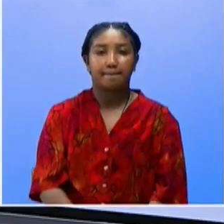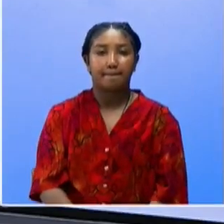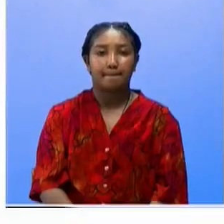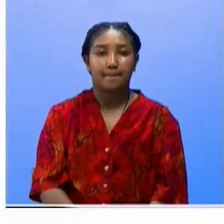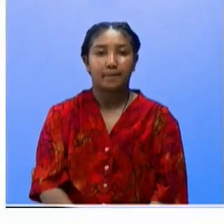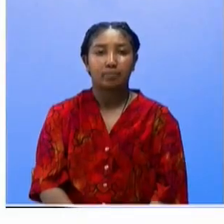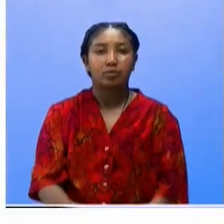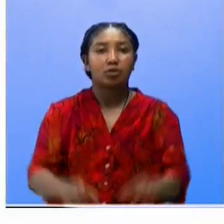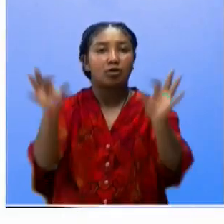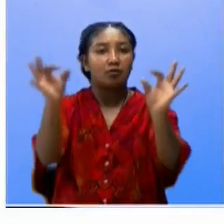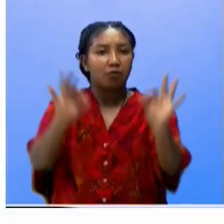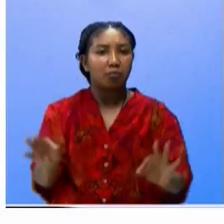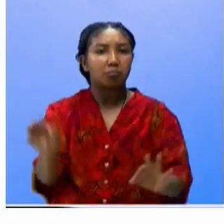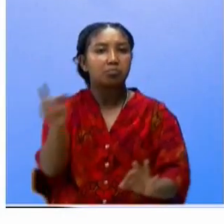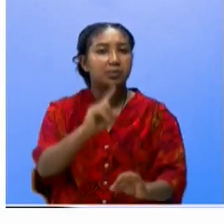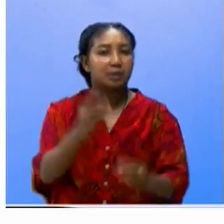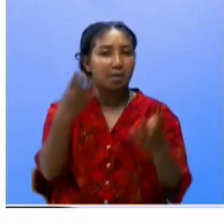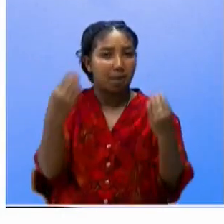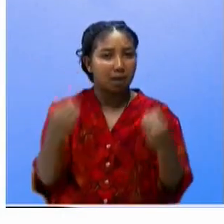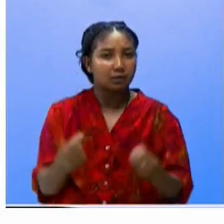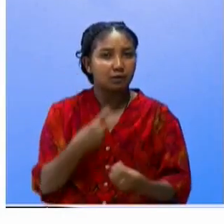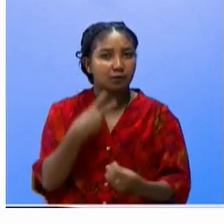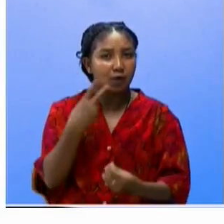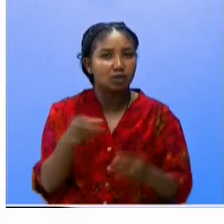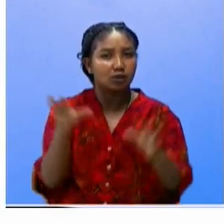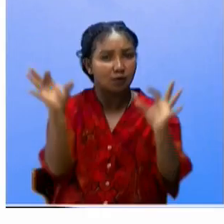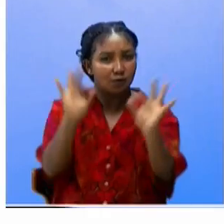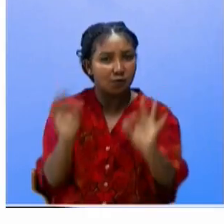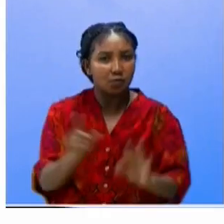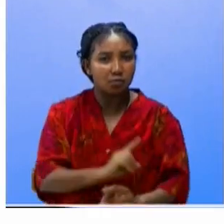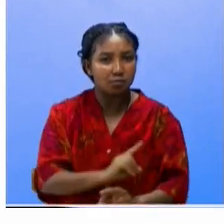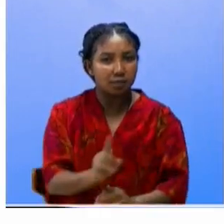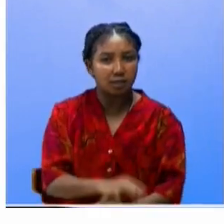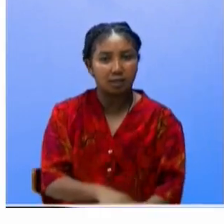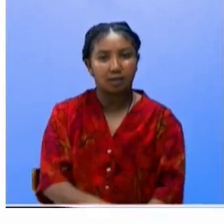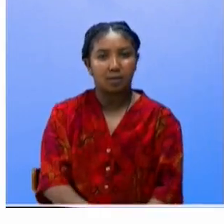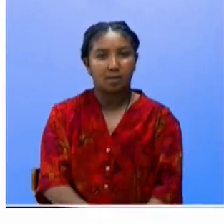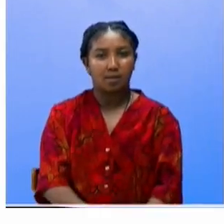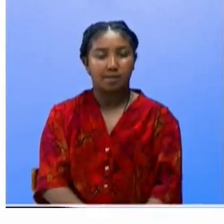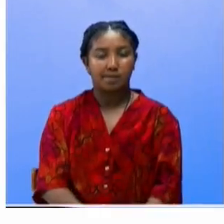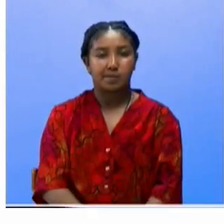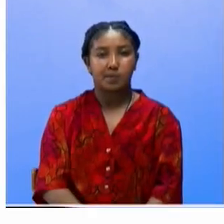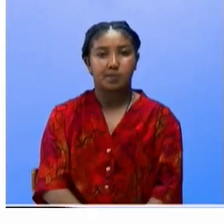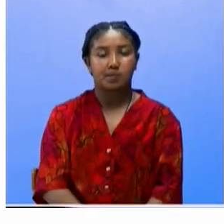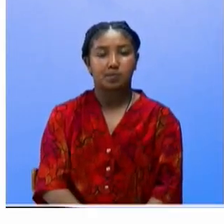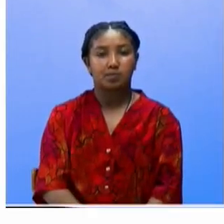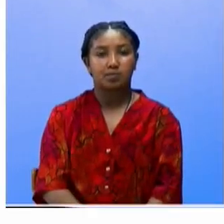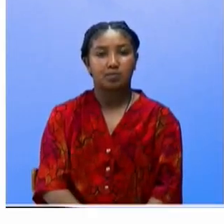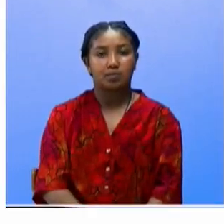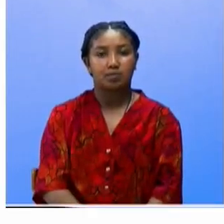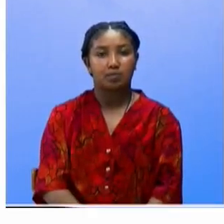What about the form of? Form of passive voice.